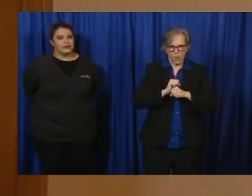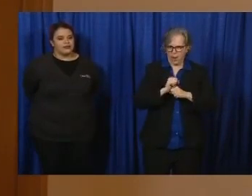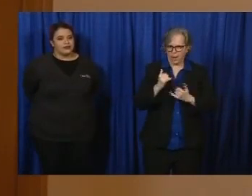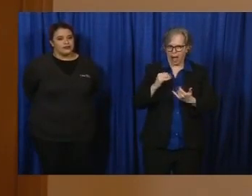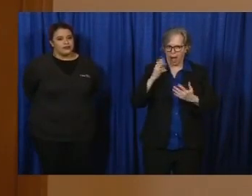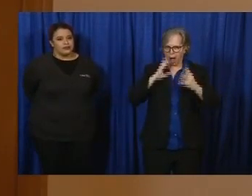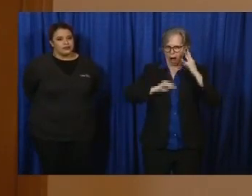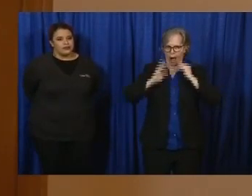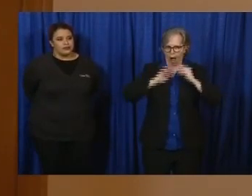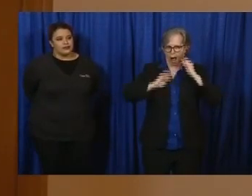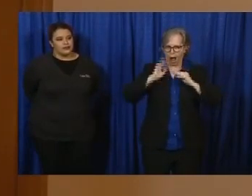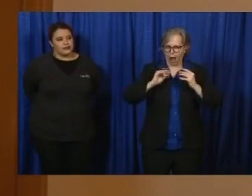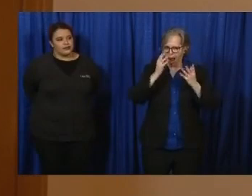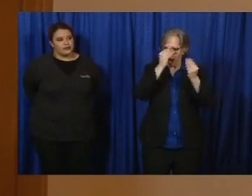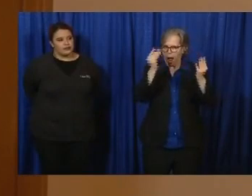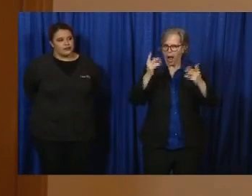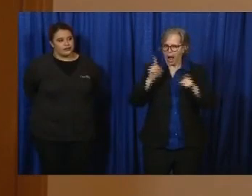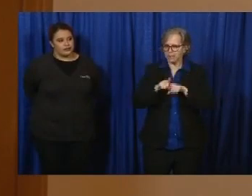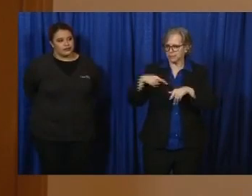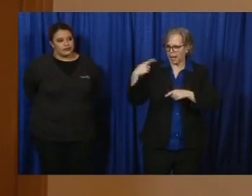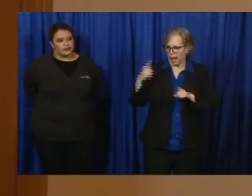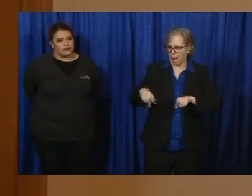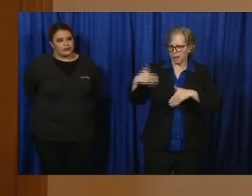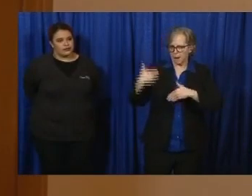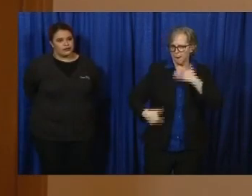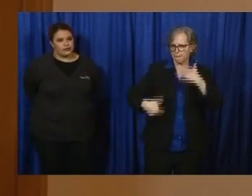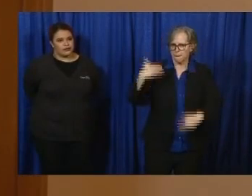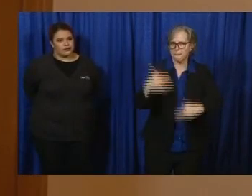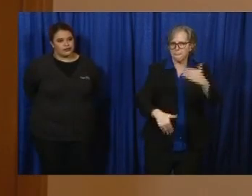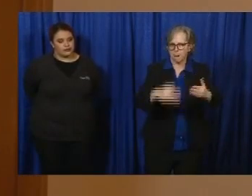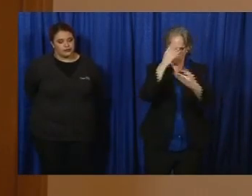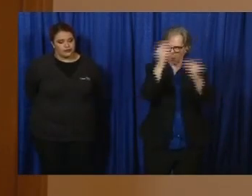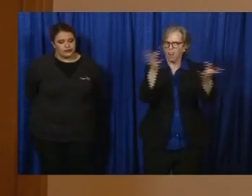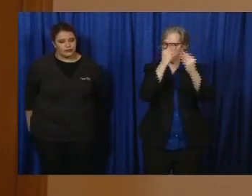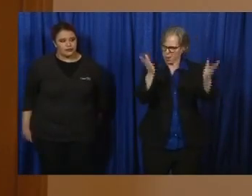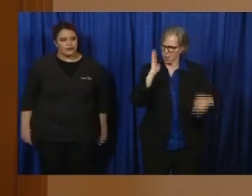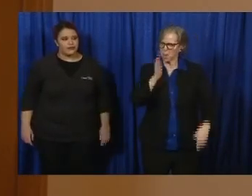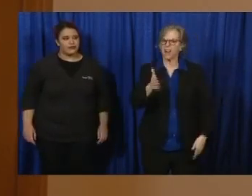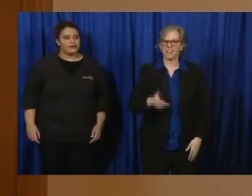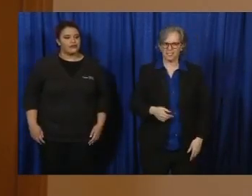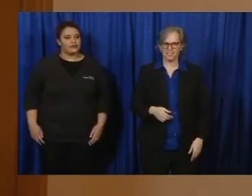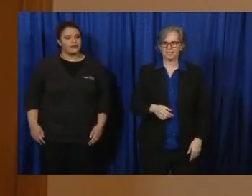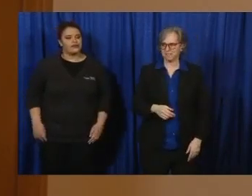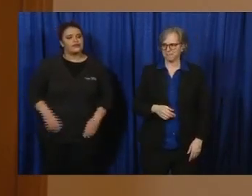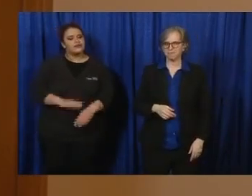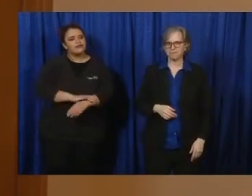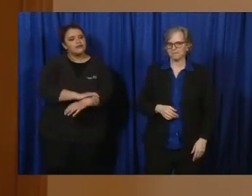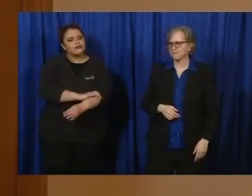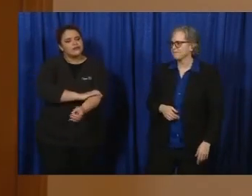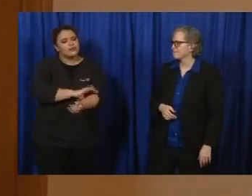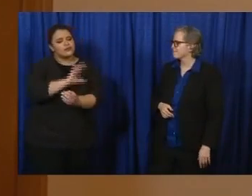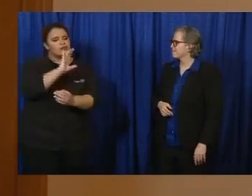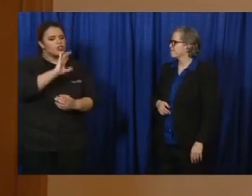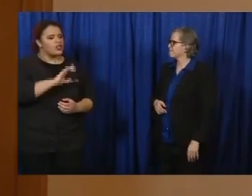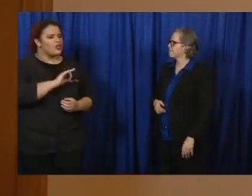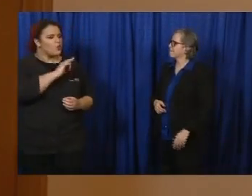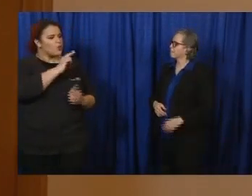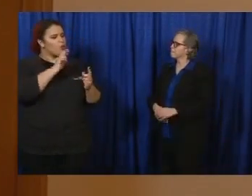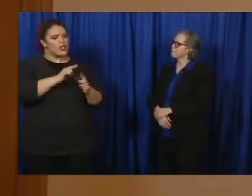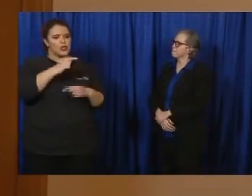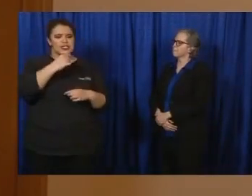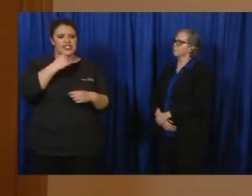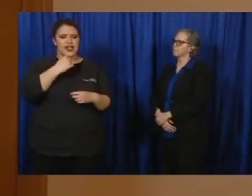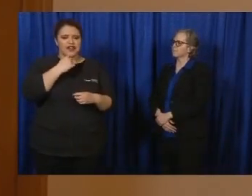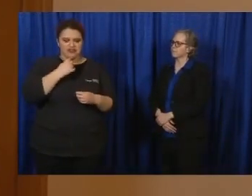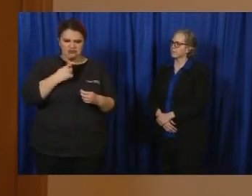because everything is moving. When you talk about graduating classes early, are there actually medical students that are now